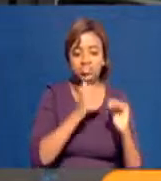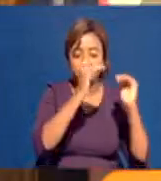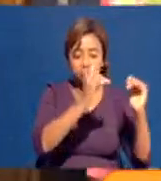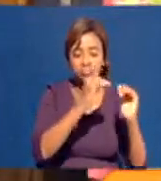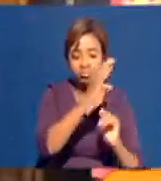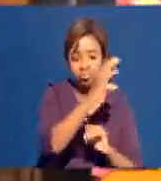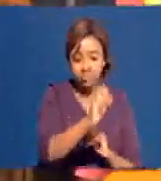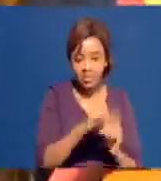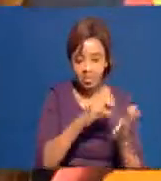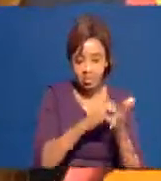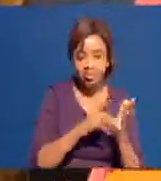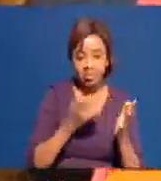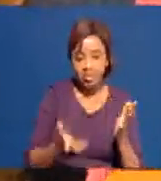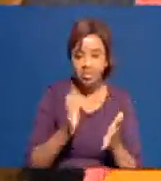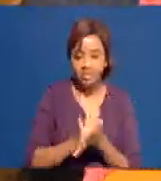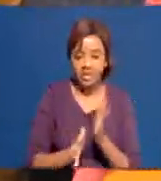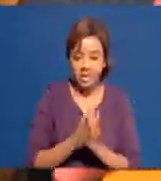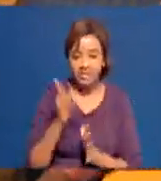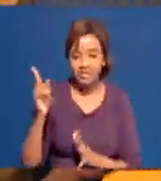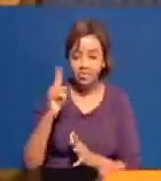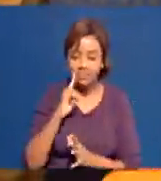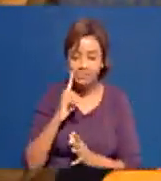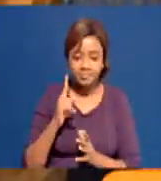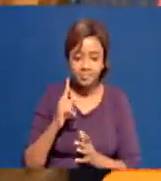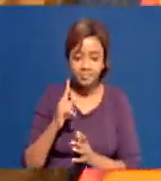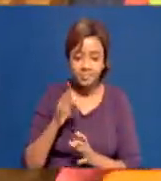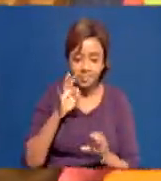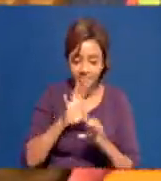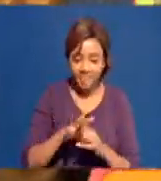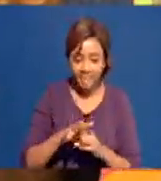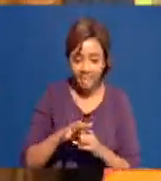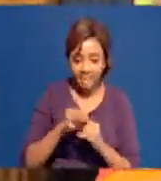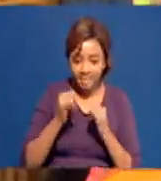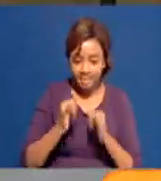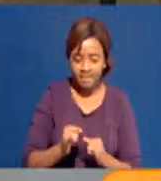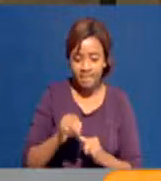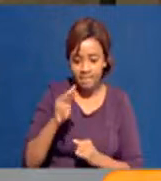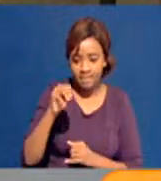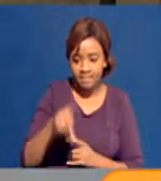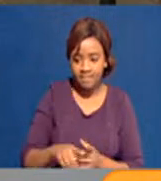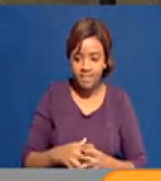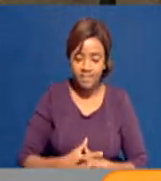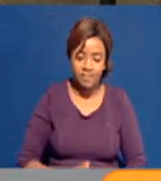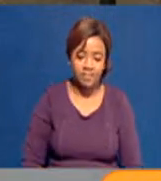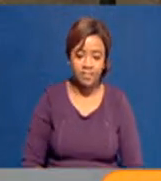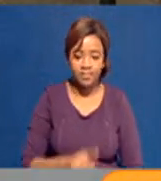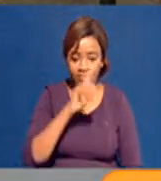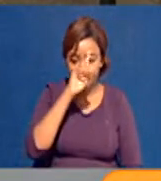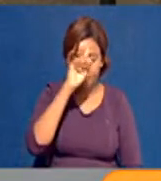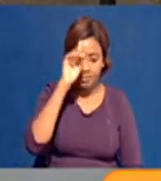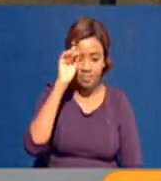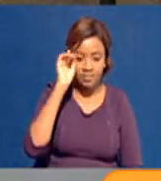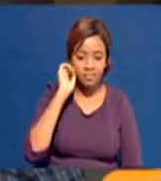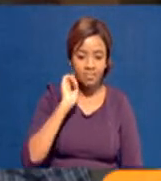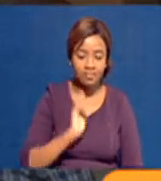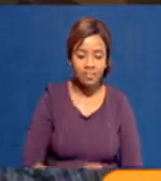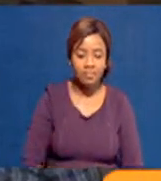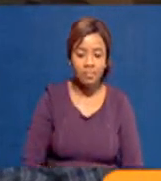while lauding the Independent Electoral and Boundaries Commission IEBC for the smooth exercise.